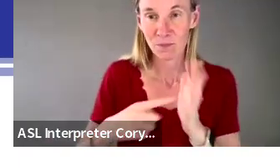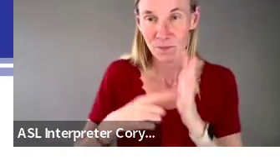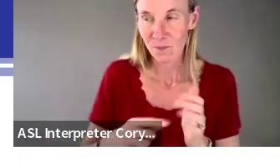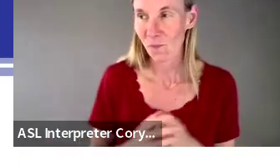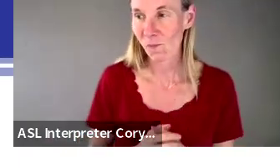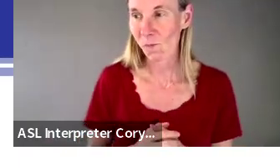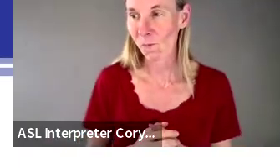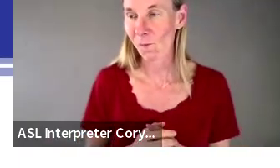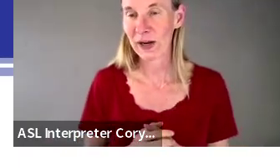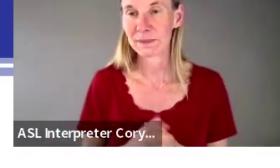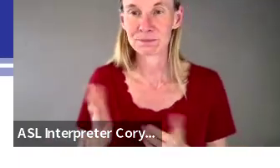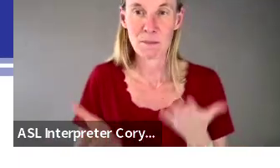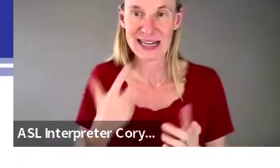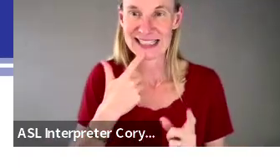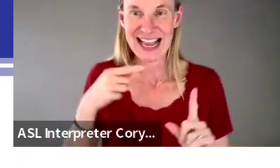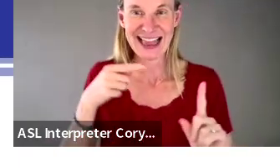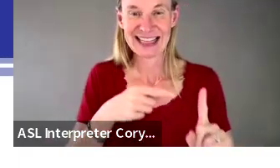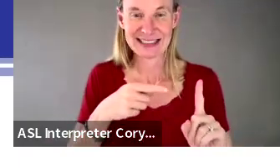it can tell you, oh,